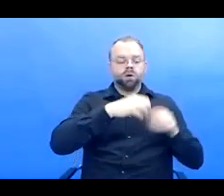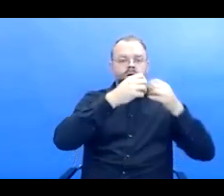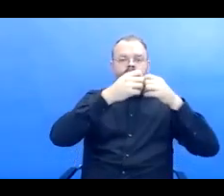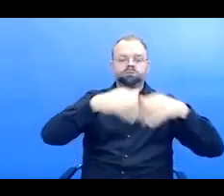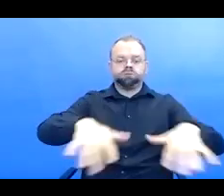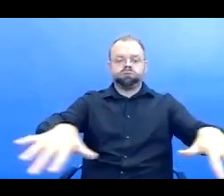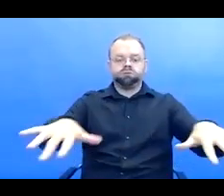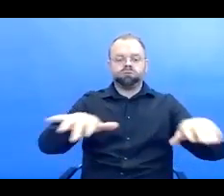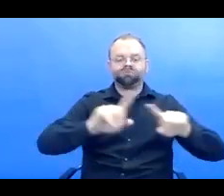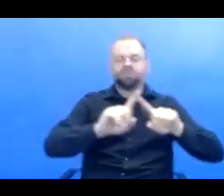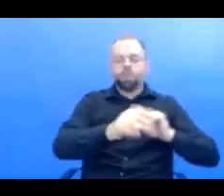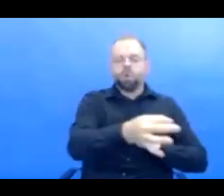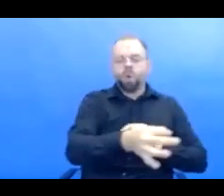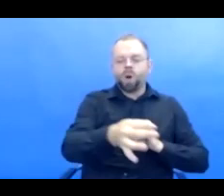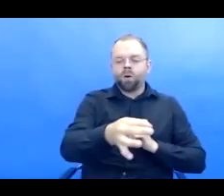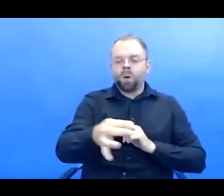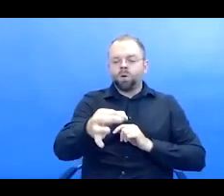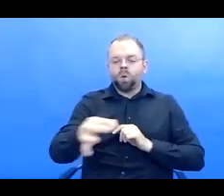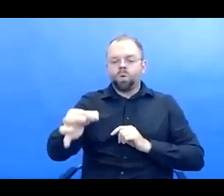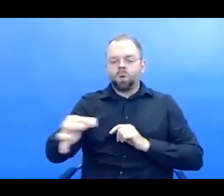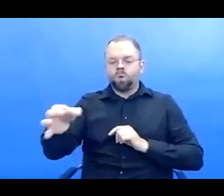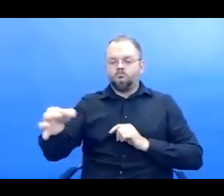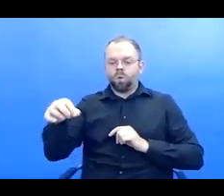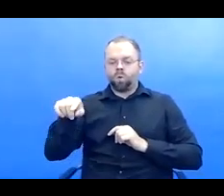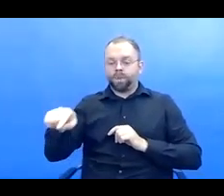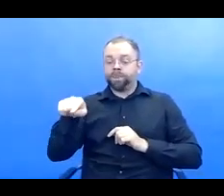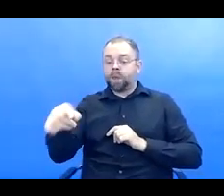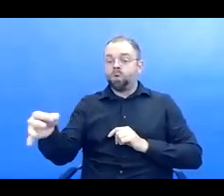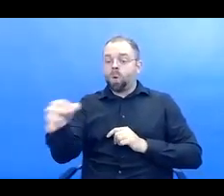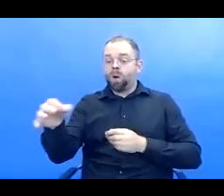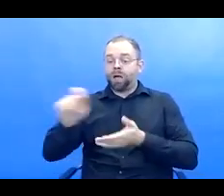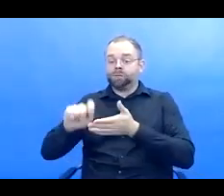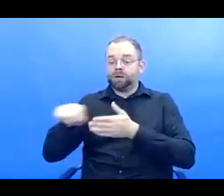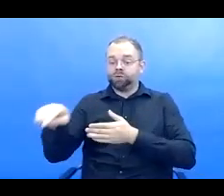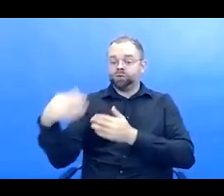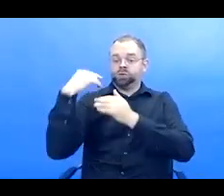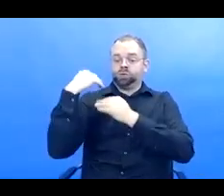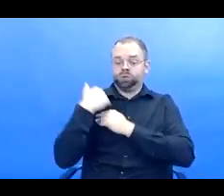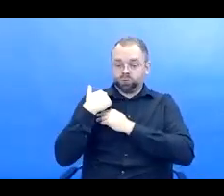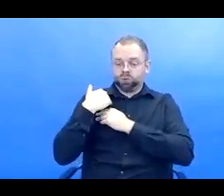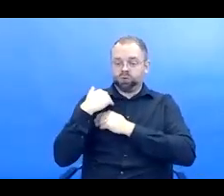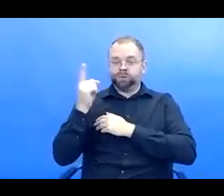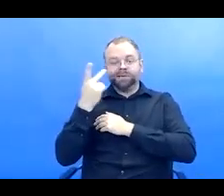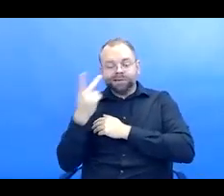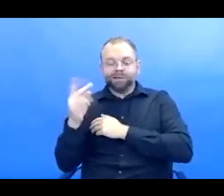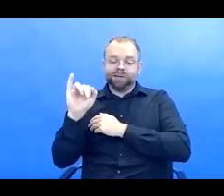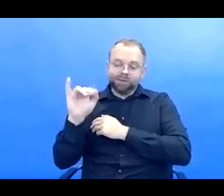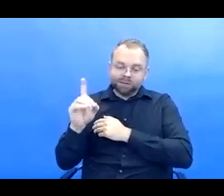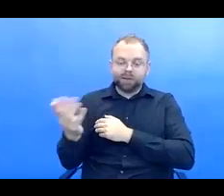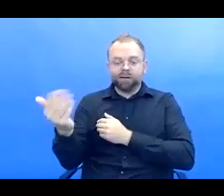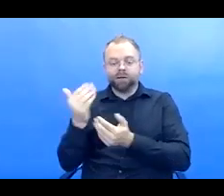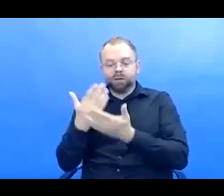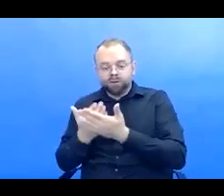in the identification process. So this was quite rich because it made us as DPOs to sit together,